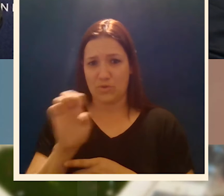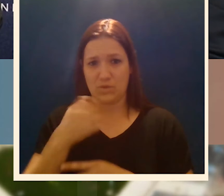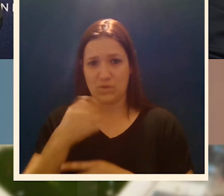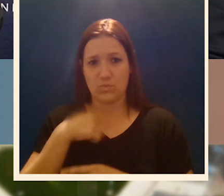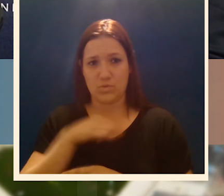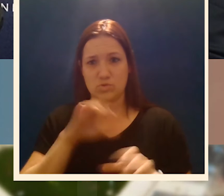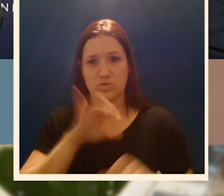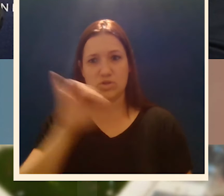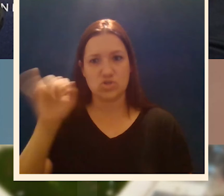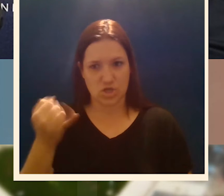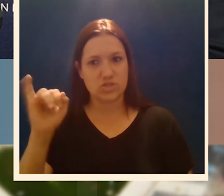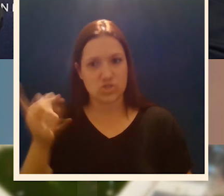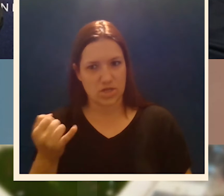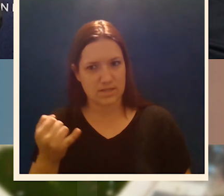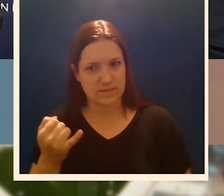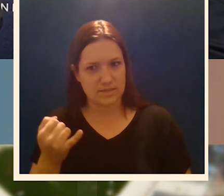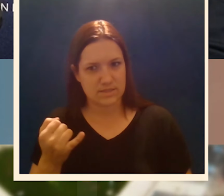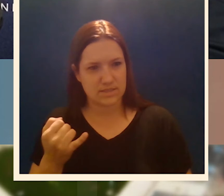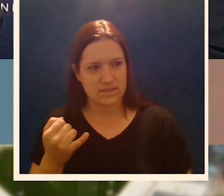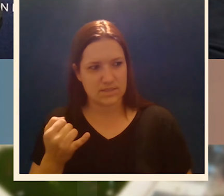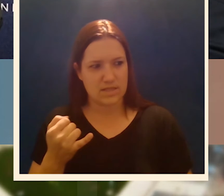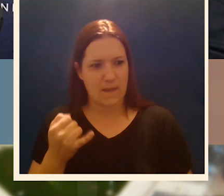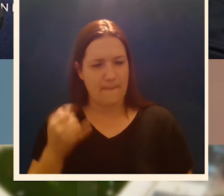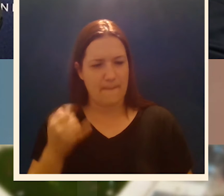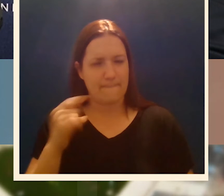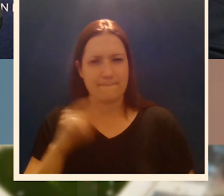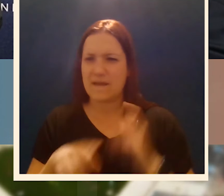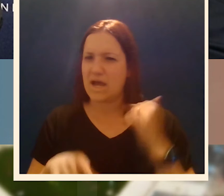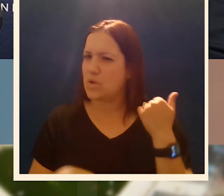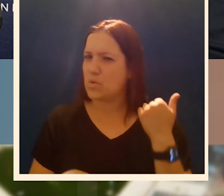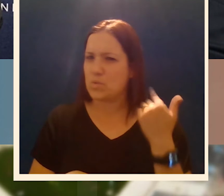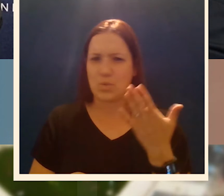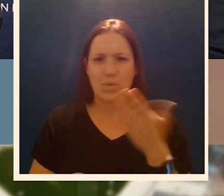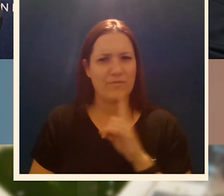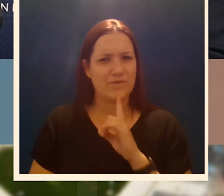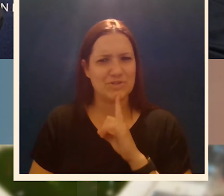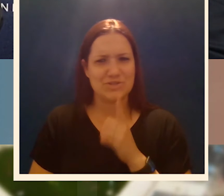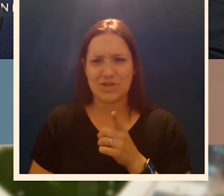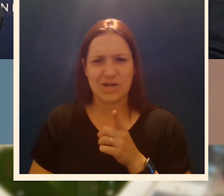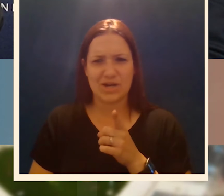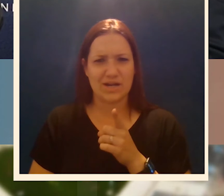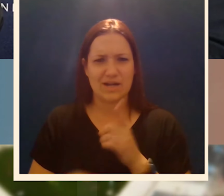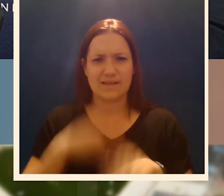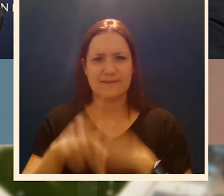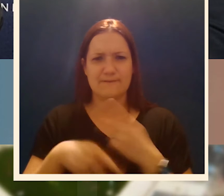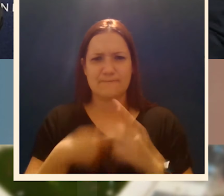of inventory can change, but generally we've had all three versions of the vaccine at